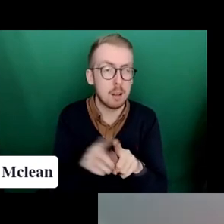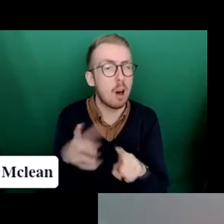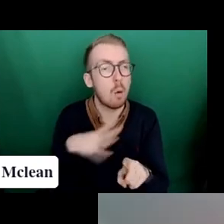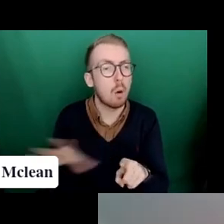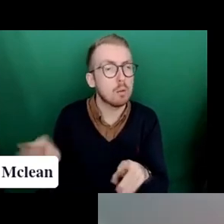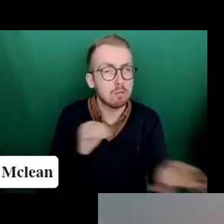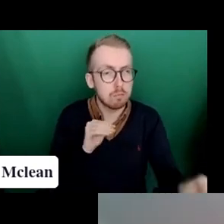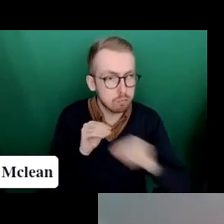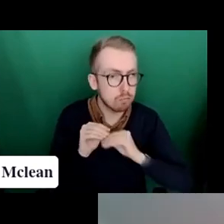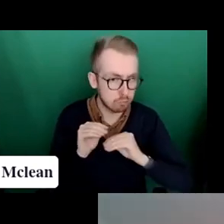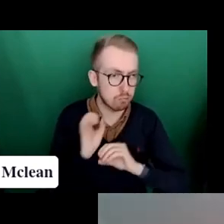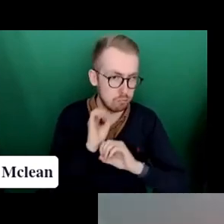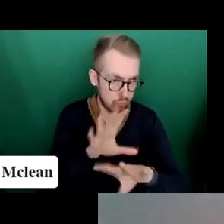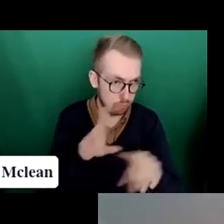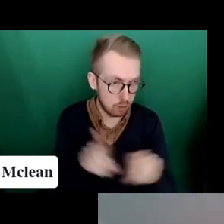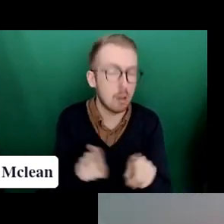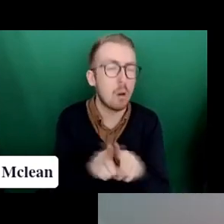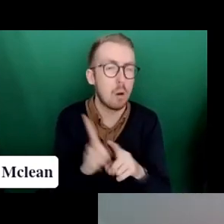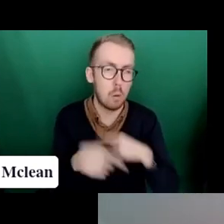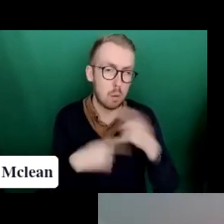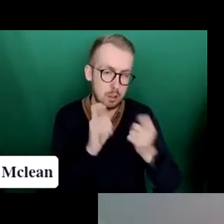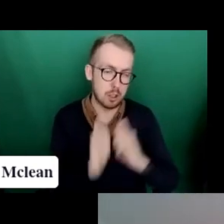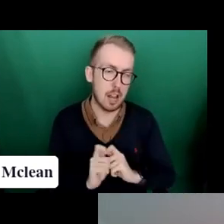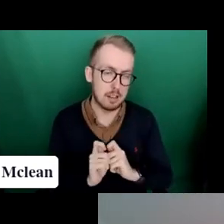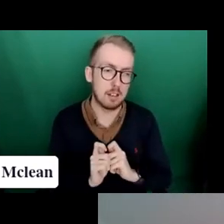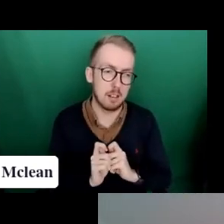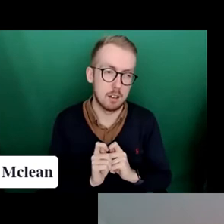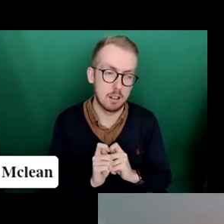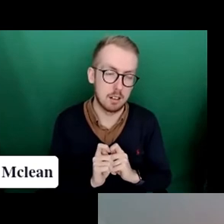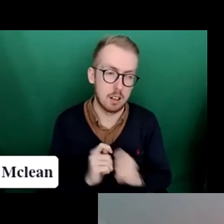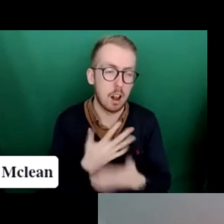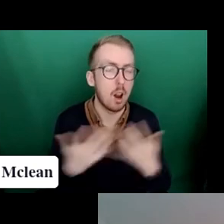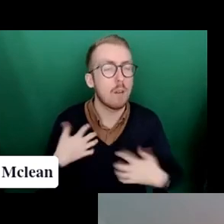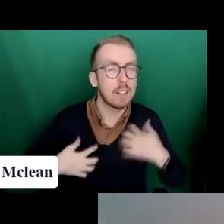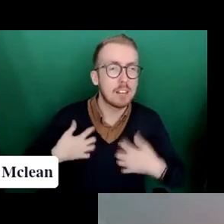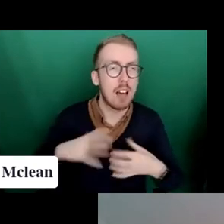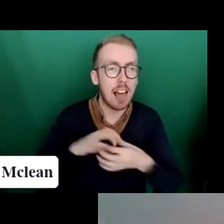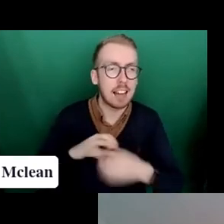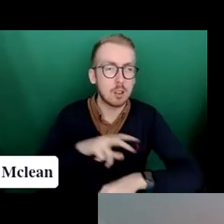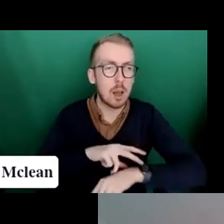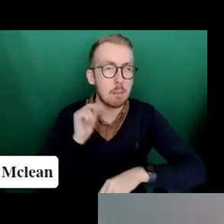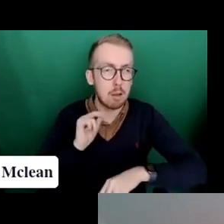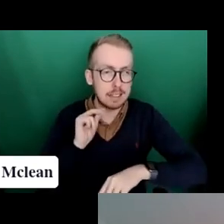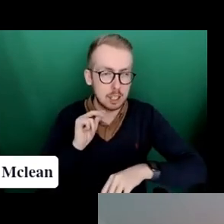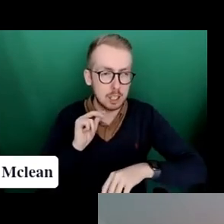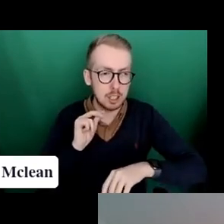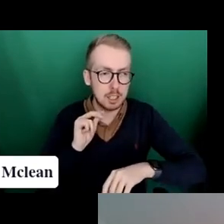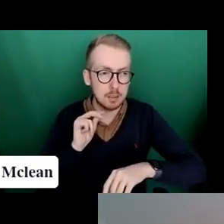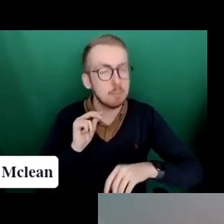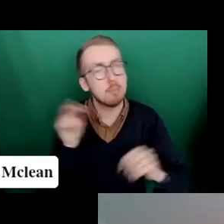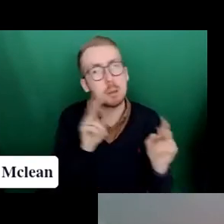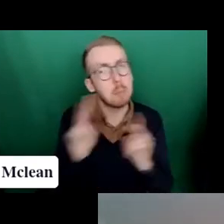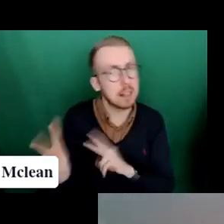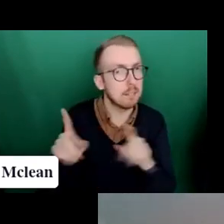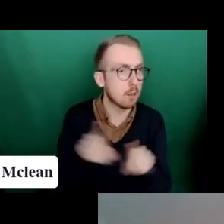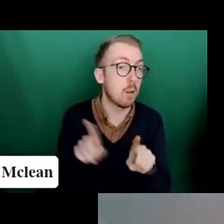lot of them are, if we change a little bit, a lot of them are interested in the apprenticeship angle to this. I think there's